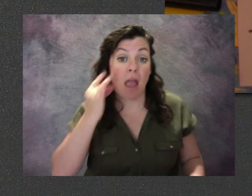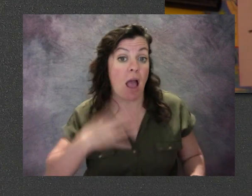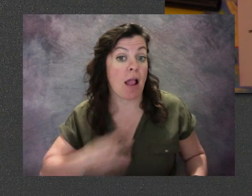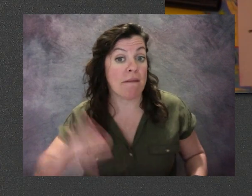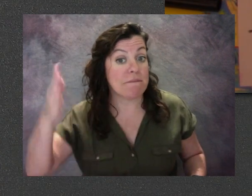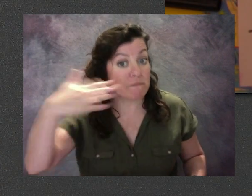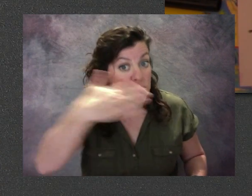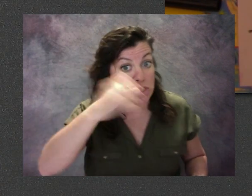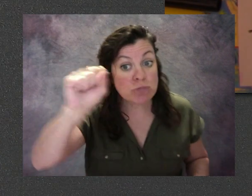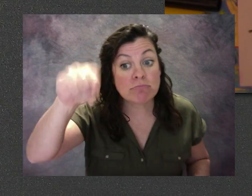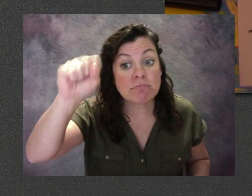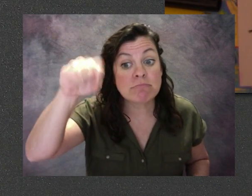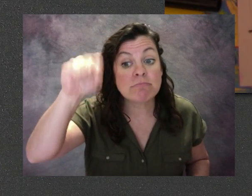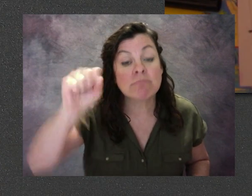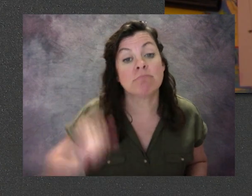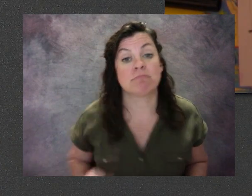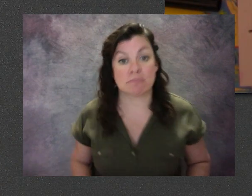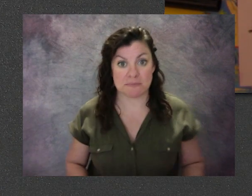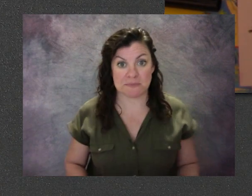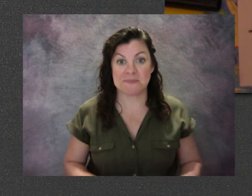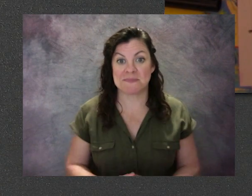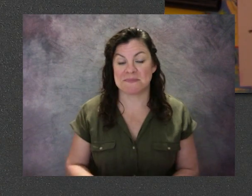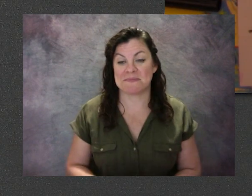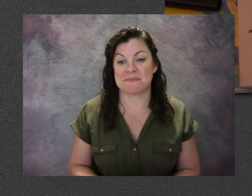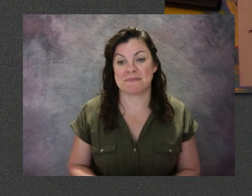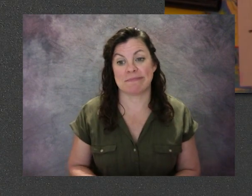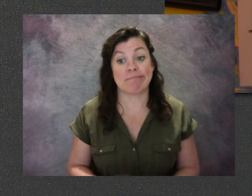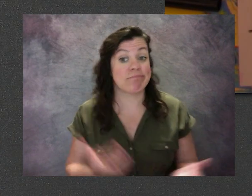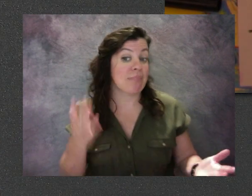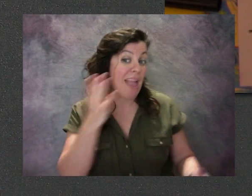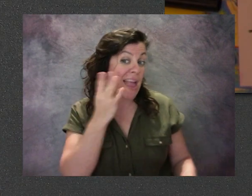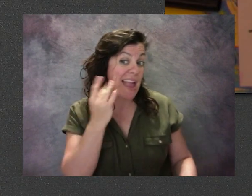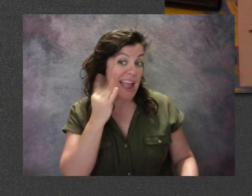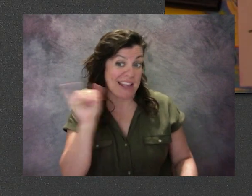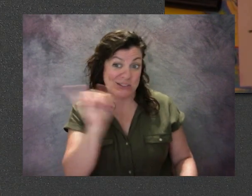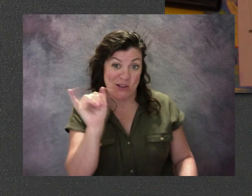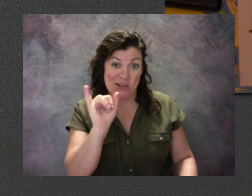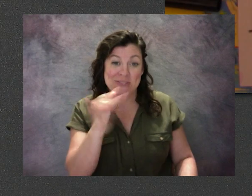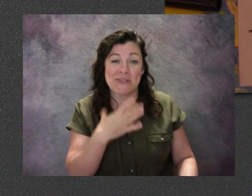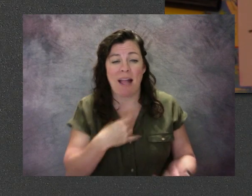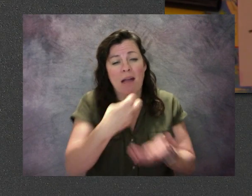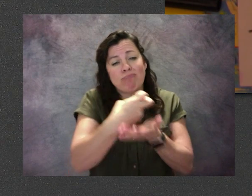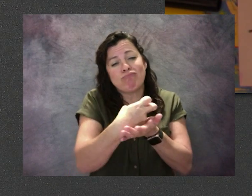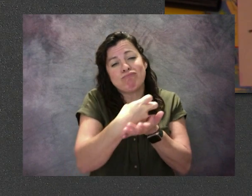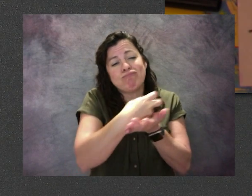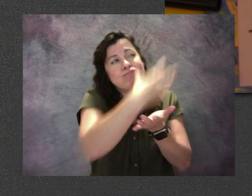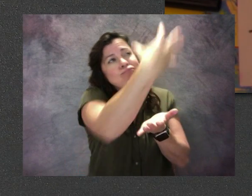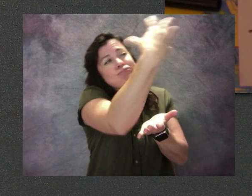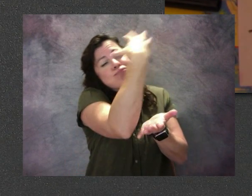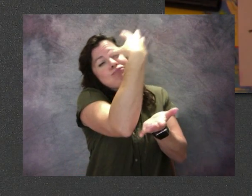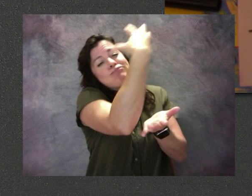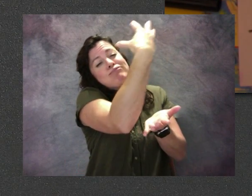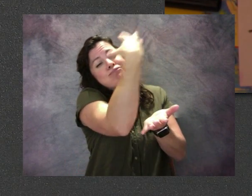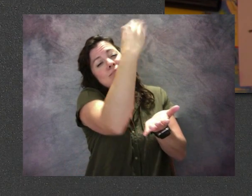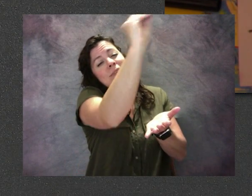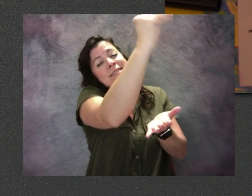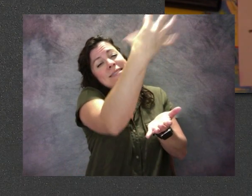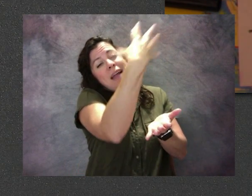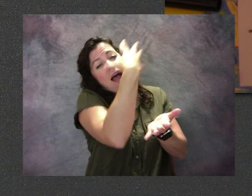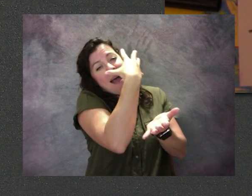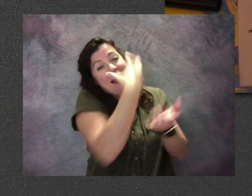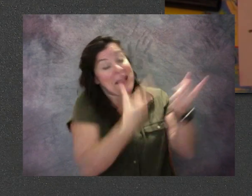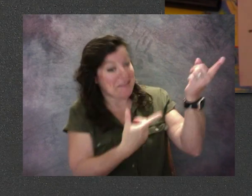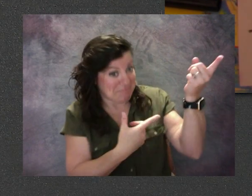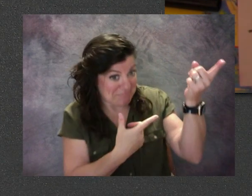Or, I know sometimes cats sit in the sun. Maybe you want to draw a sun. Maybe you want